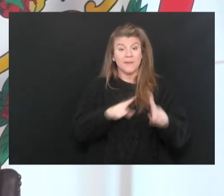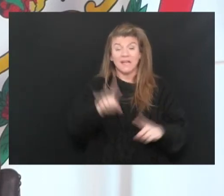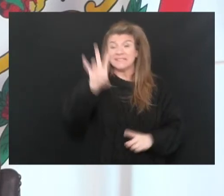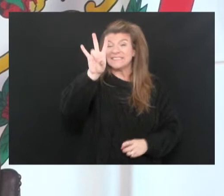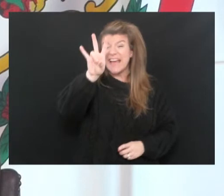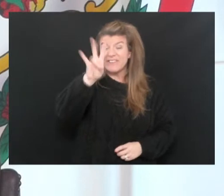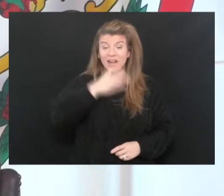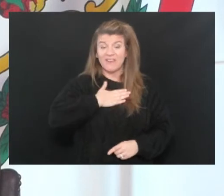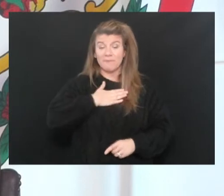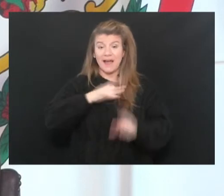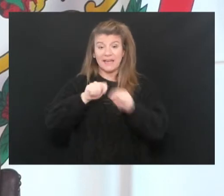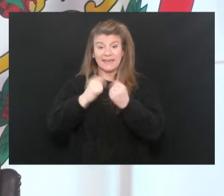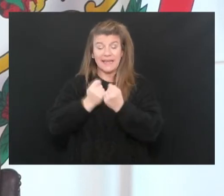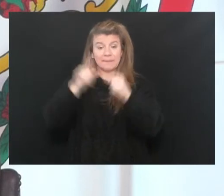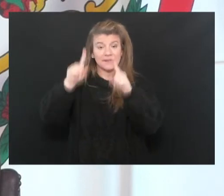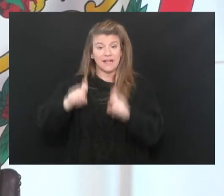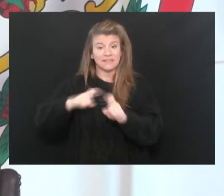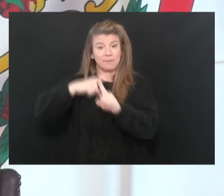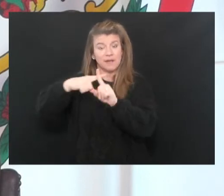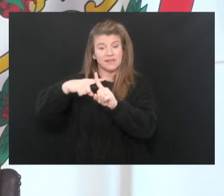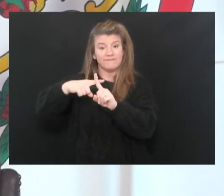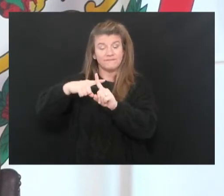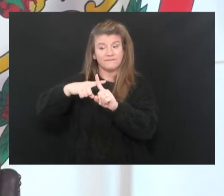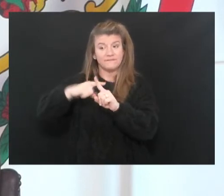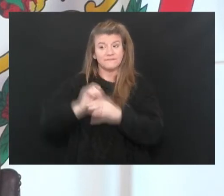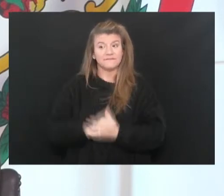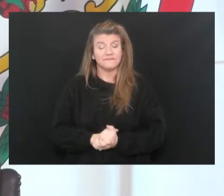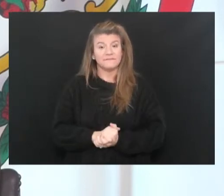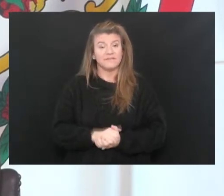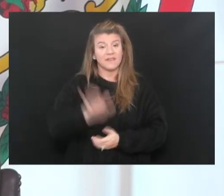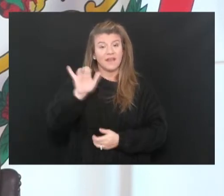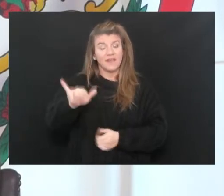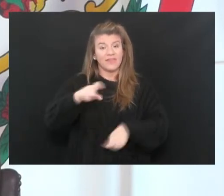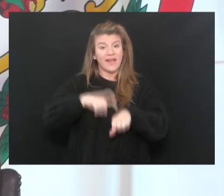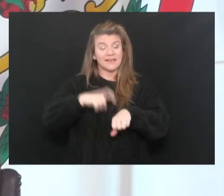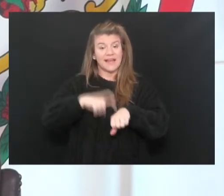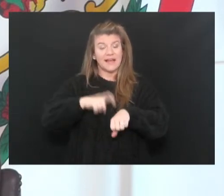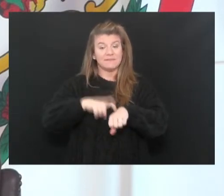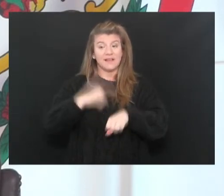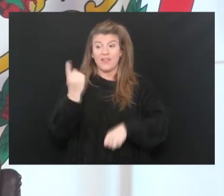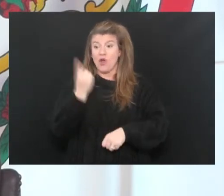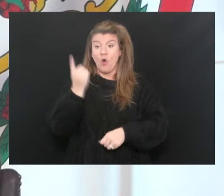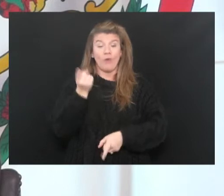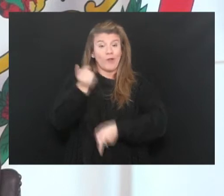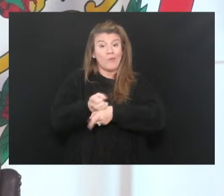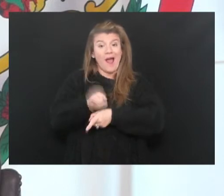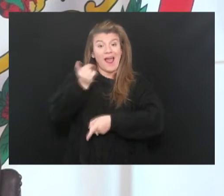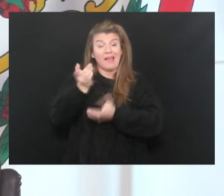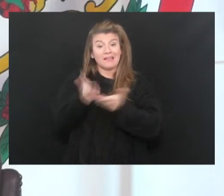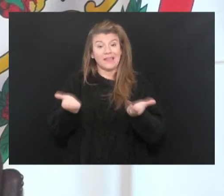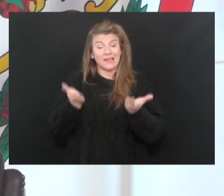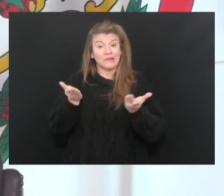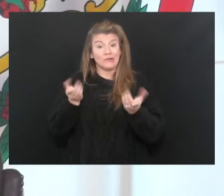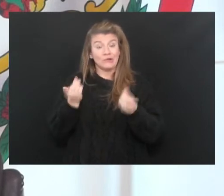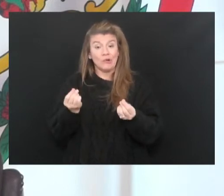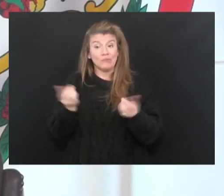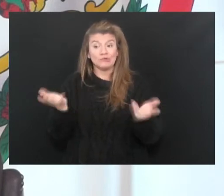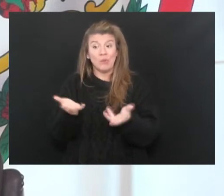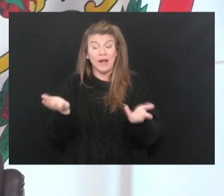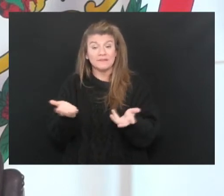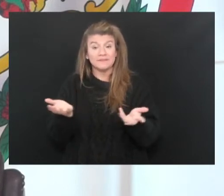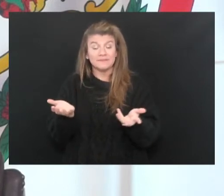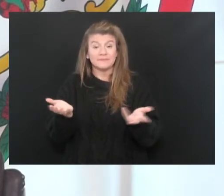my team tested positive. And at that point in time, the only right thing to do was what we did.